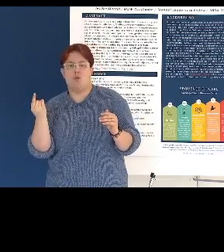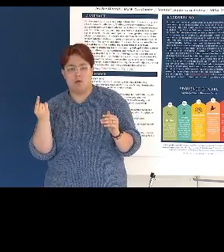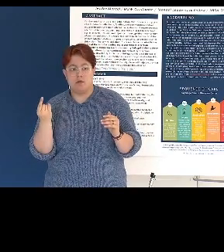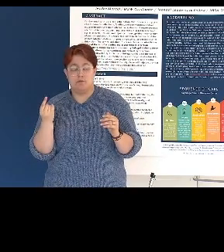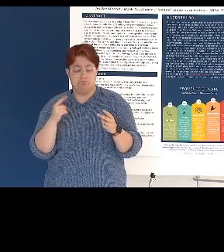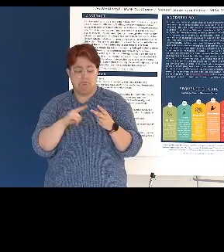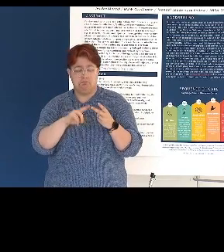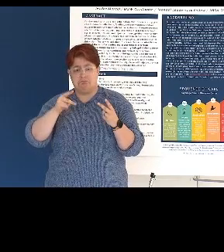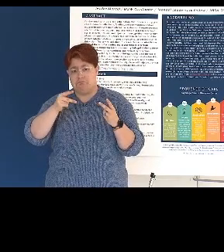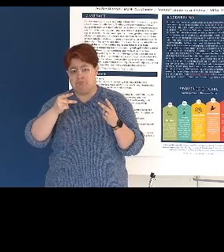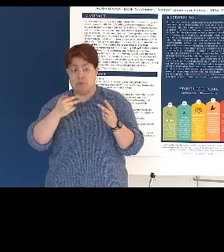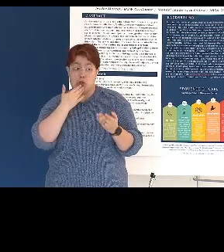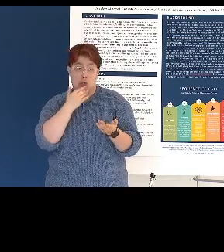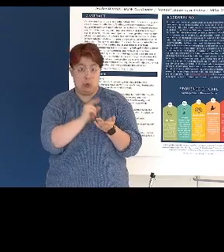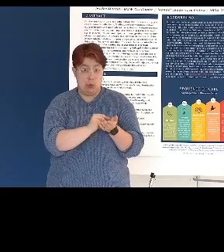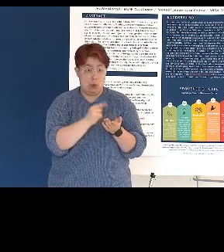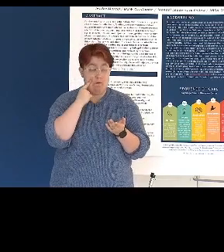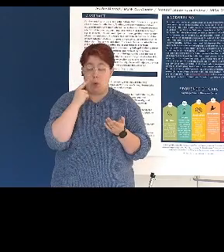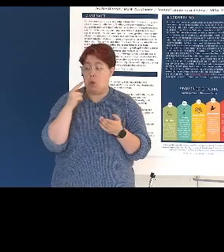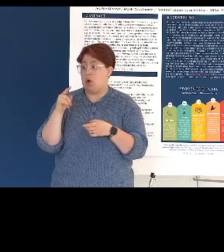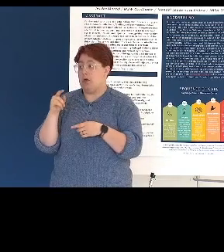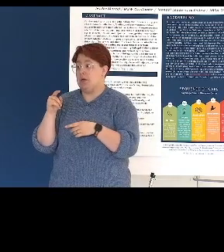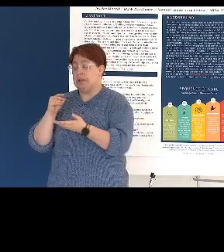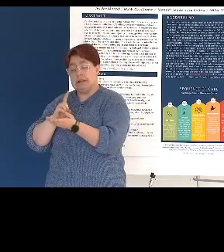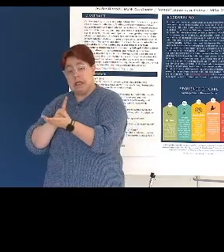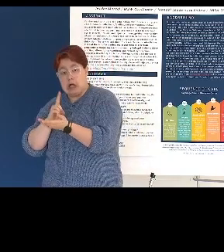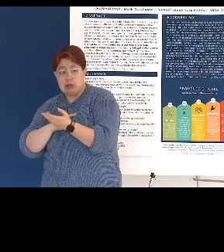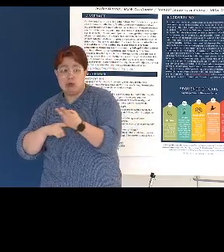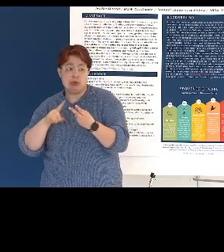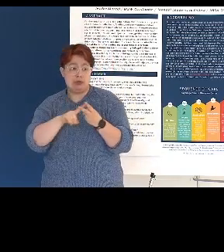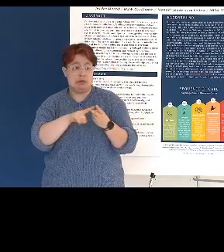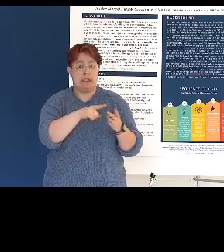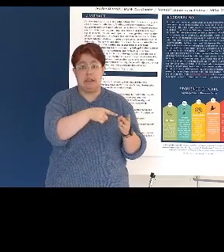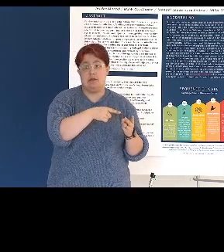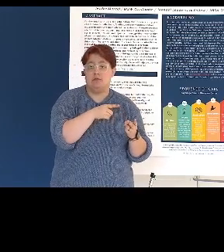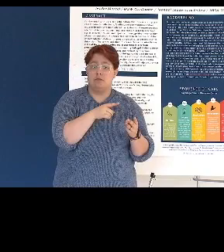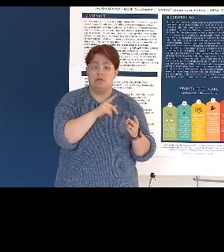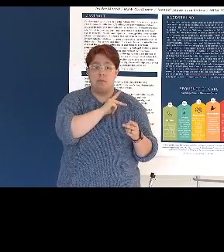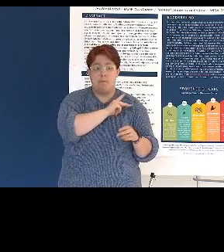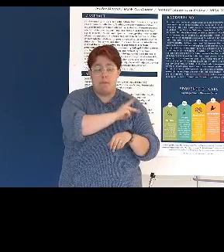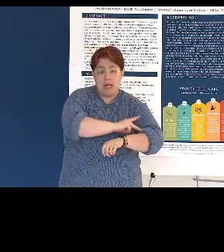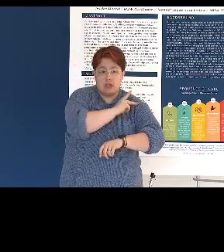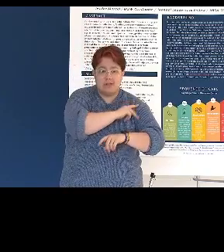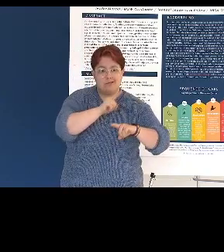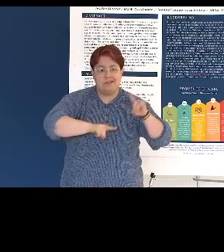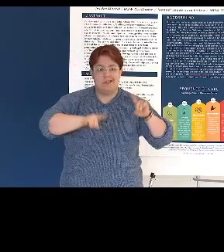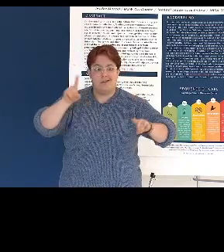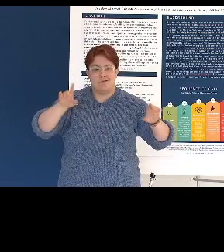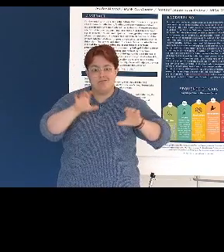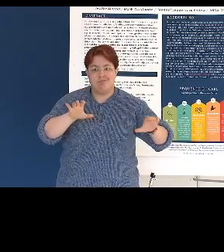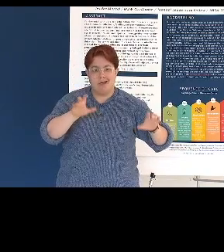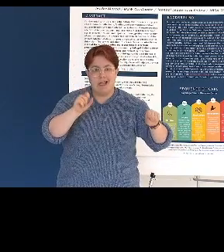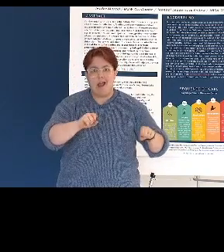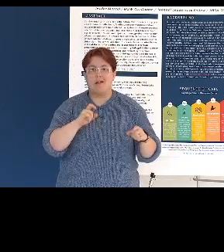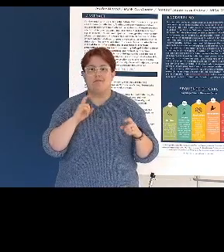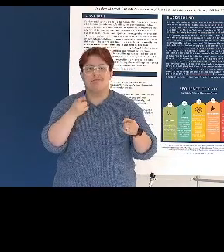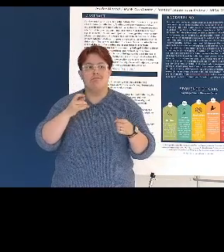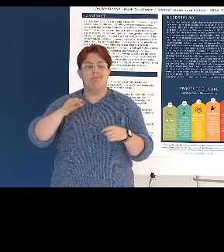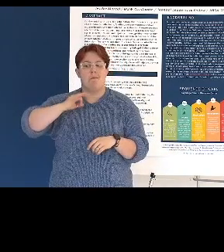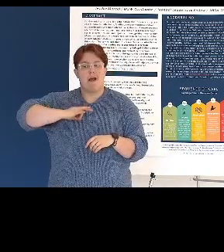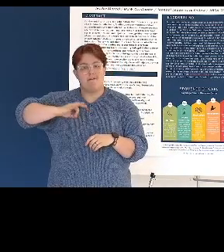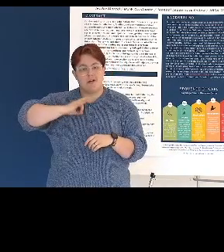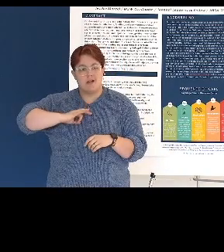for practitioners and consumers that a variety of activities can provide this benefit. Clinicians and consumers can pull from a